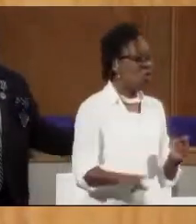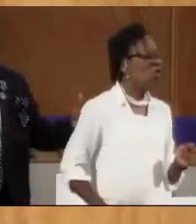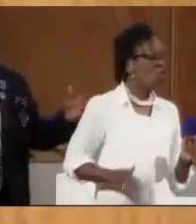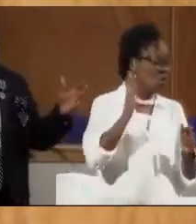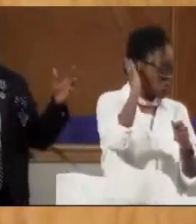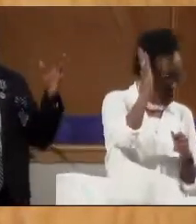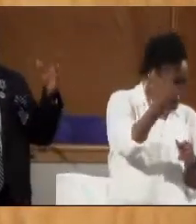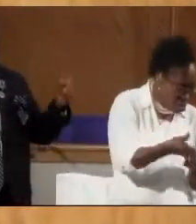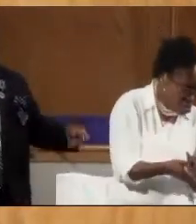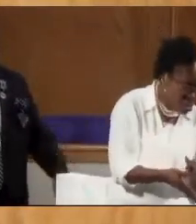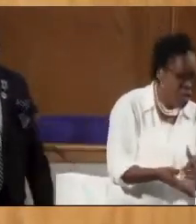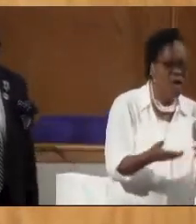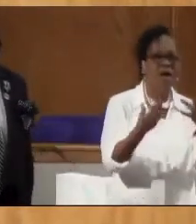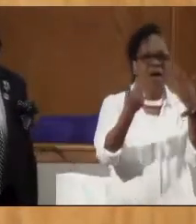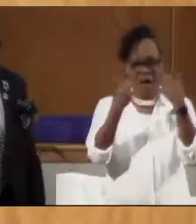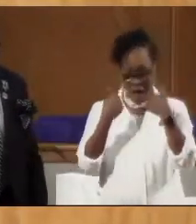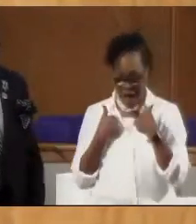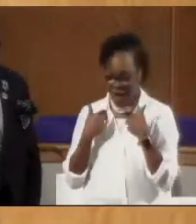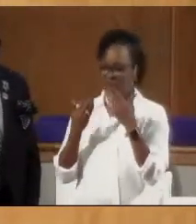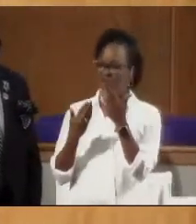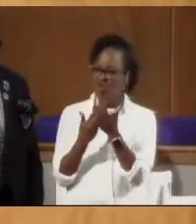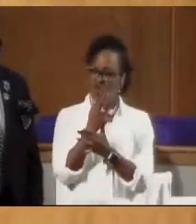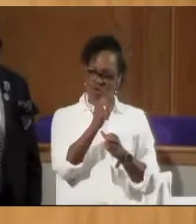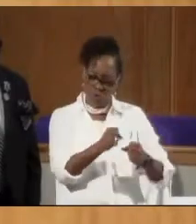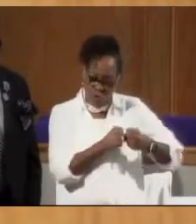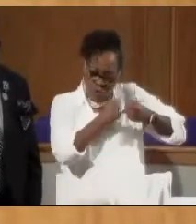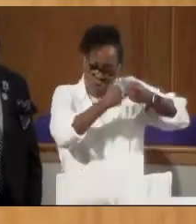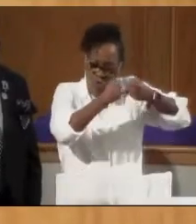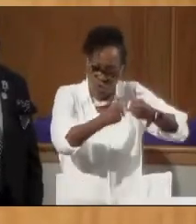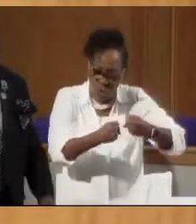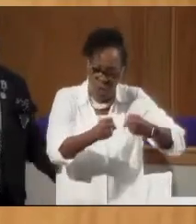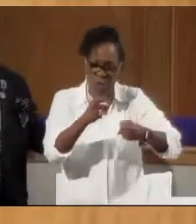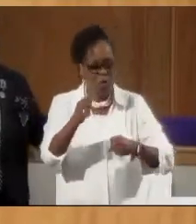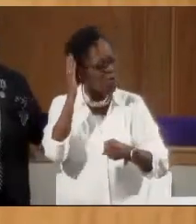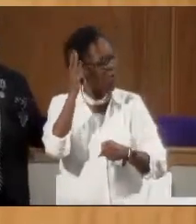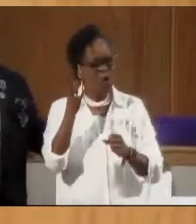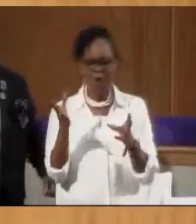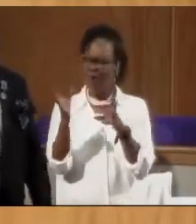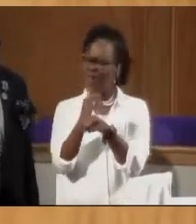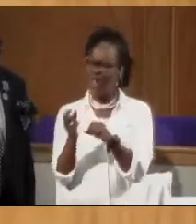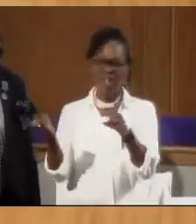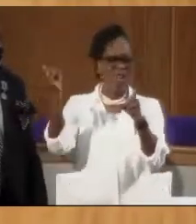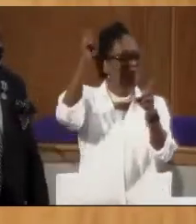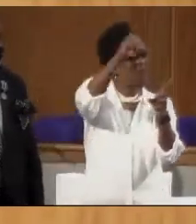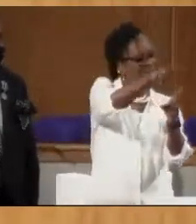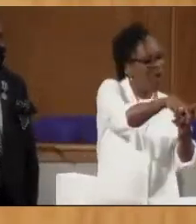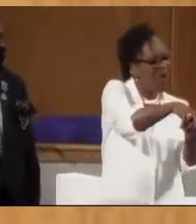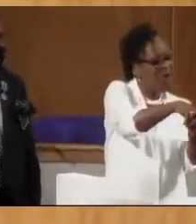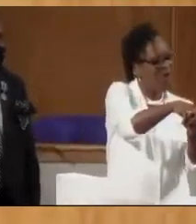shall renew their strength, shall mount up.